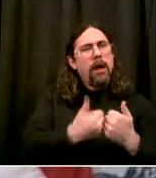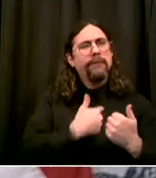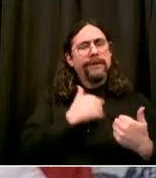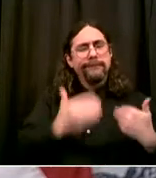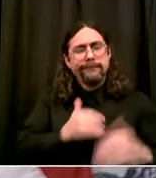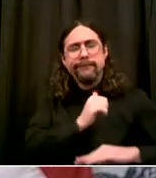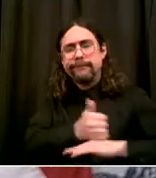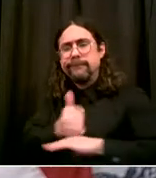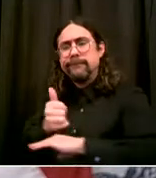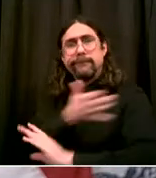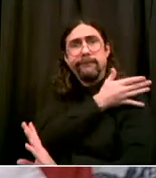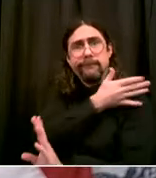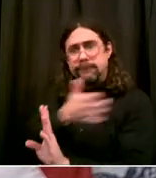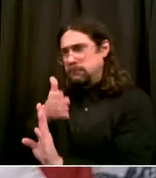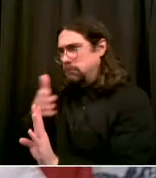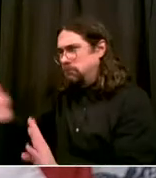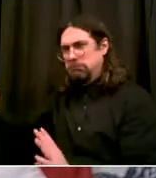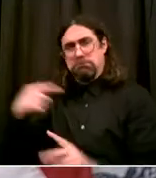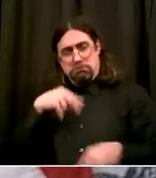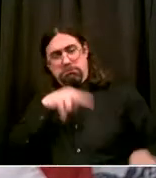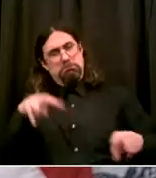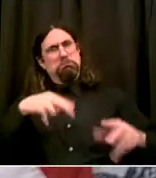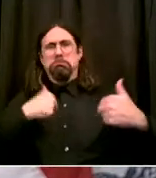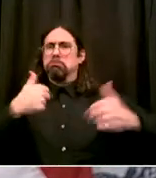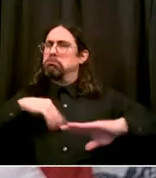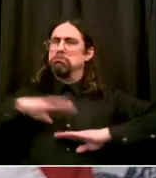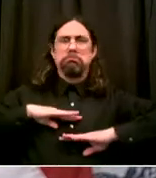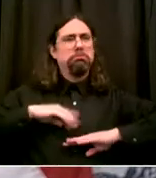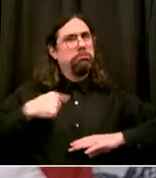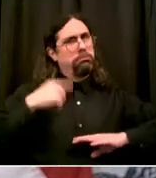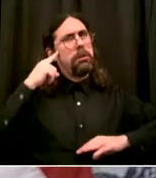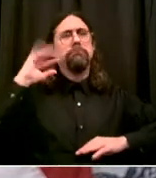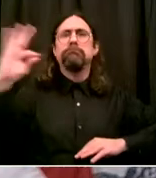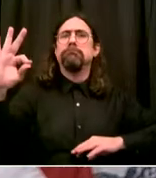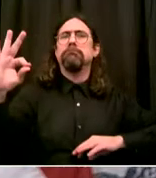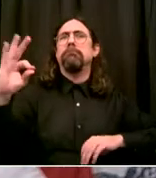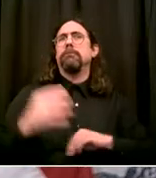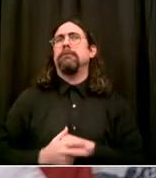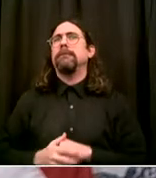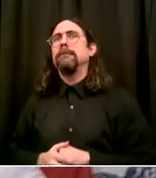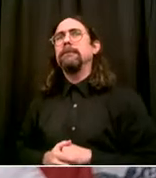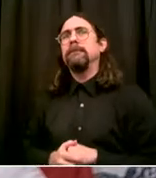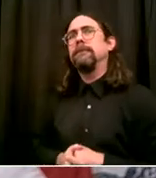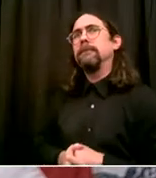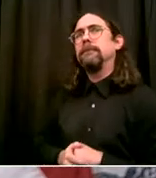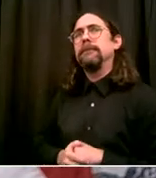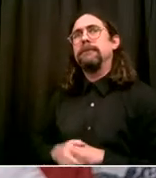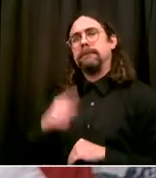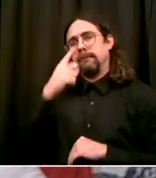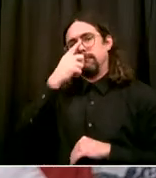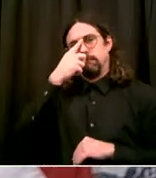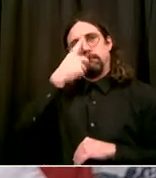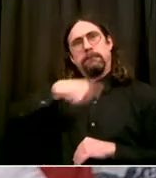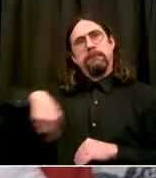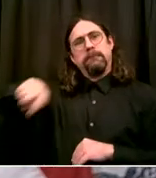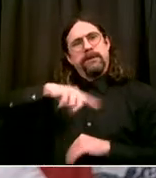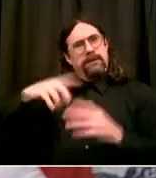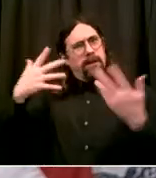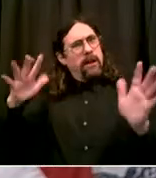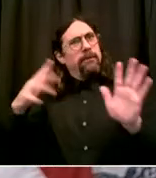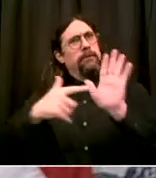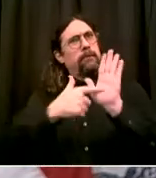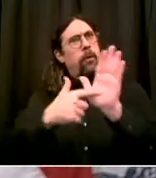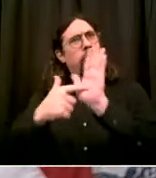had very, very few side effects. We've had a very successful experience. We've shown the world that. Now it is time to take